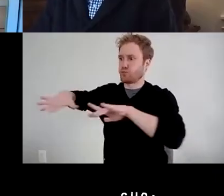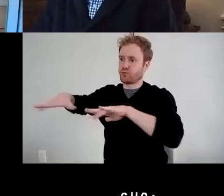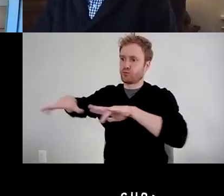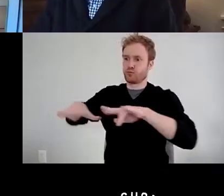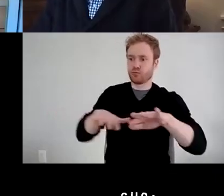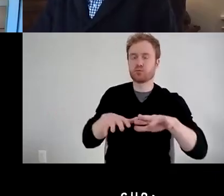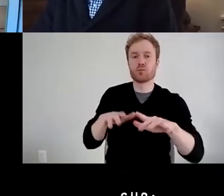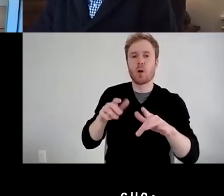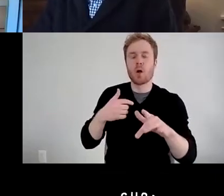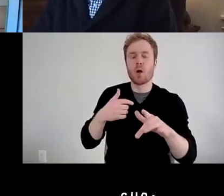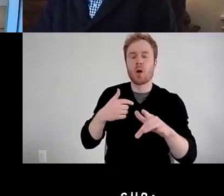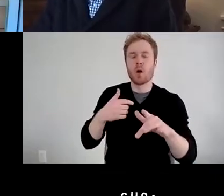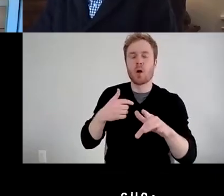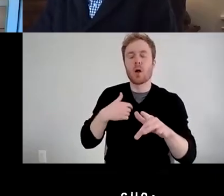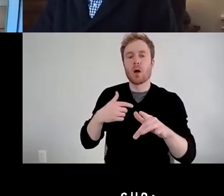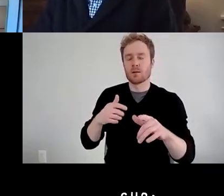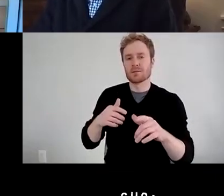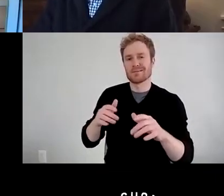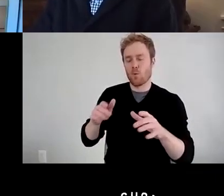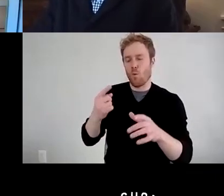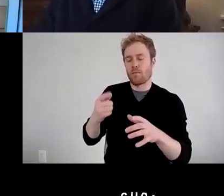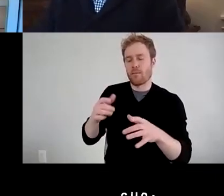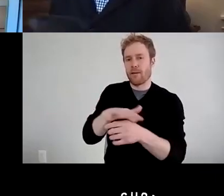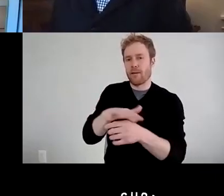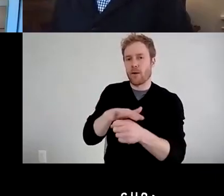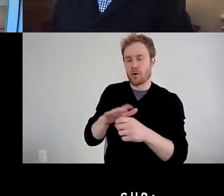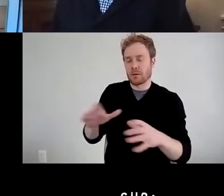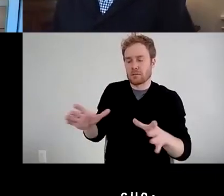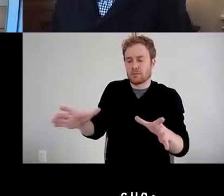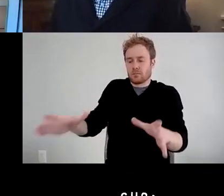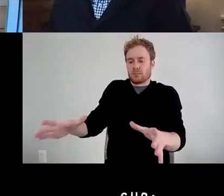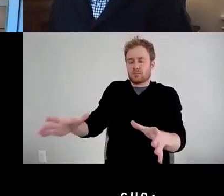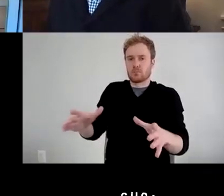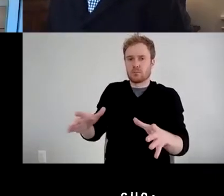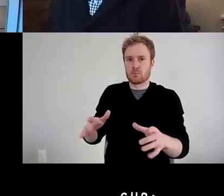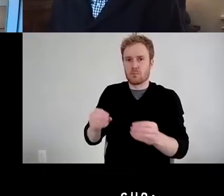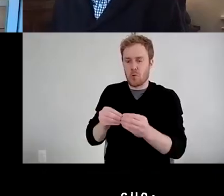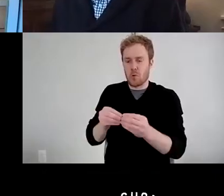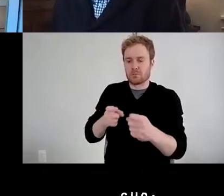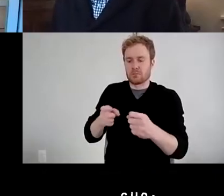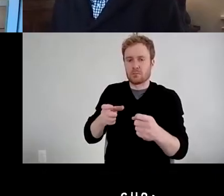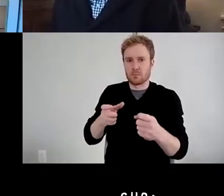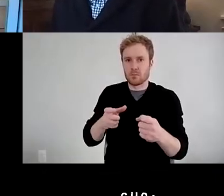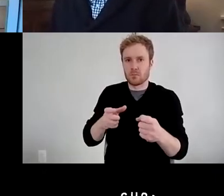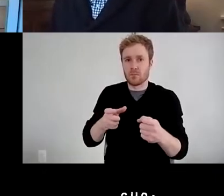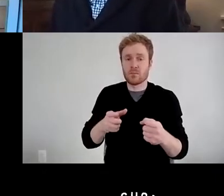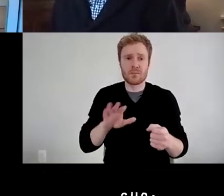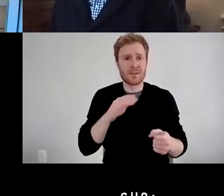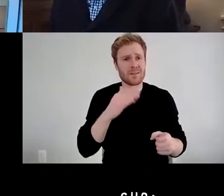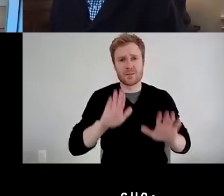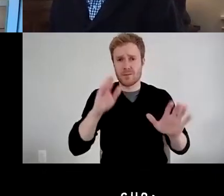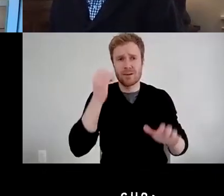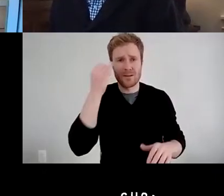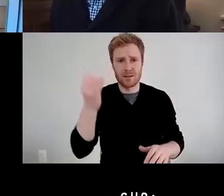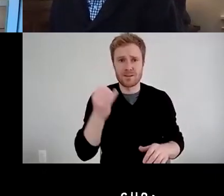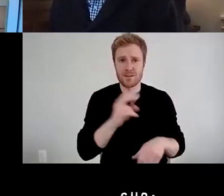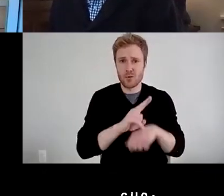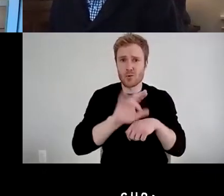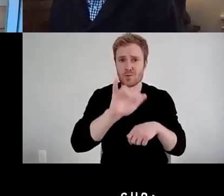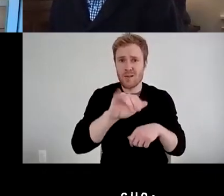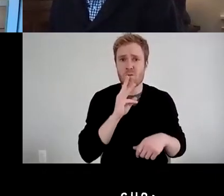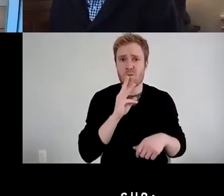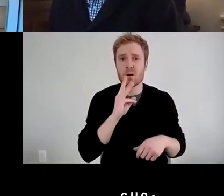will be there probably looking at the water and all the different life that's in the water and the plants and stuff. So it's sort of